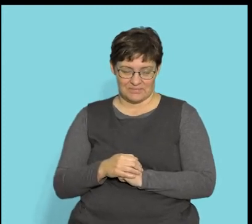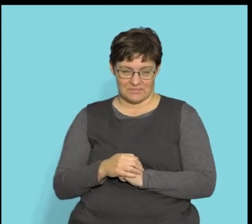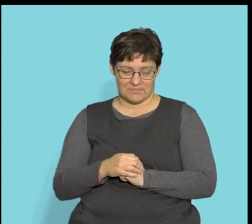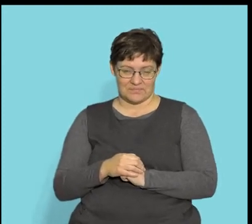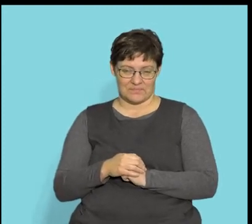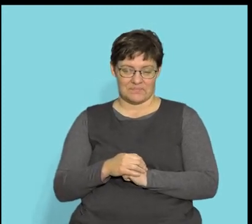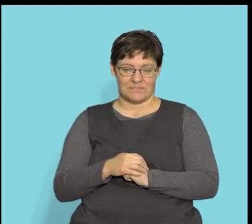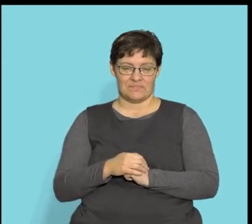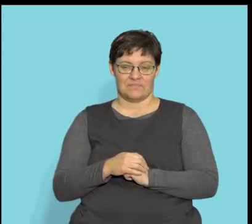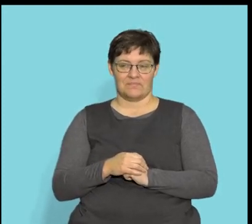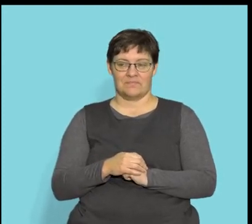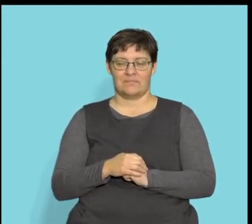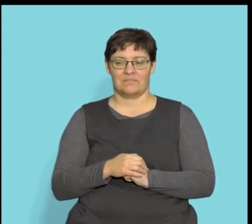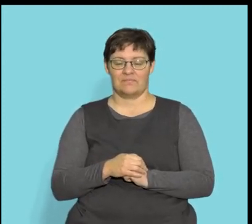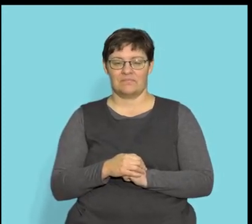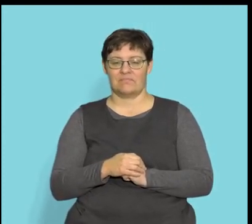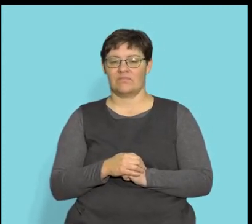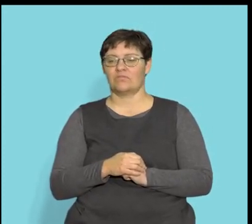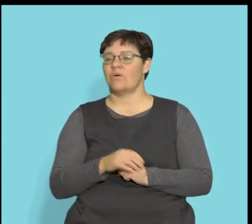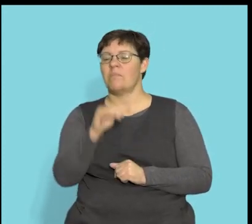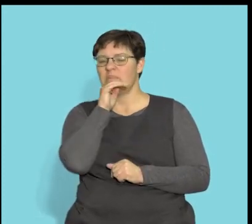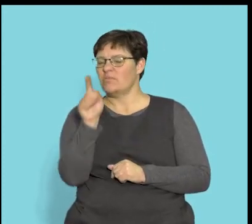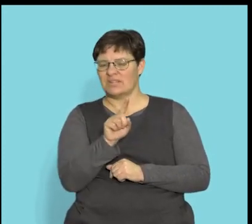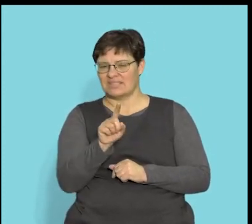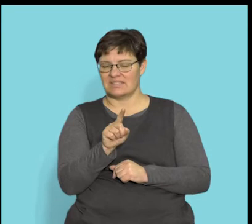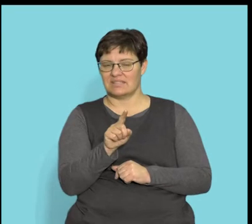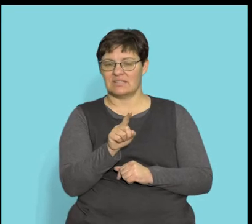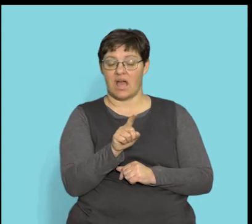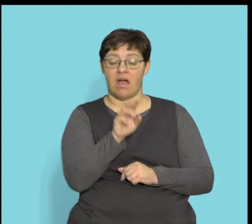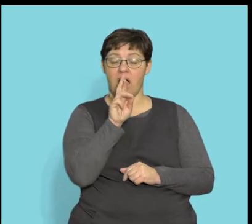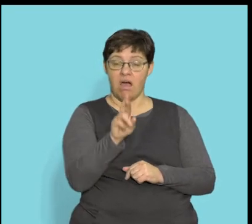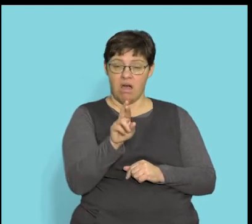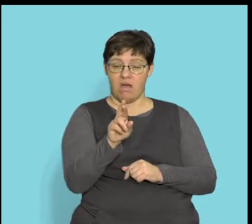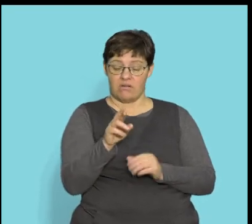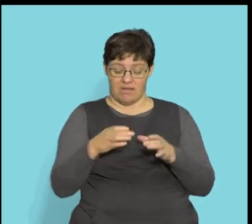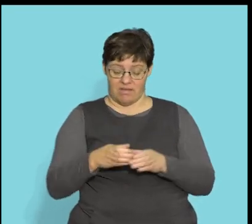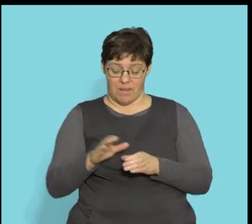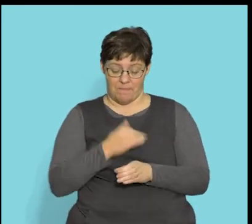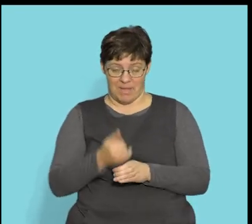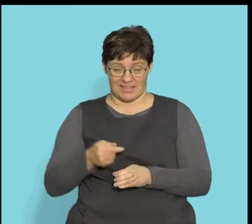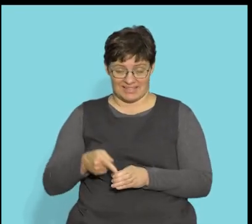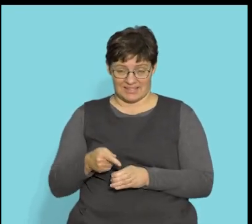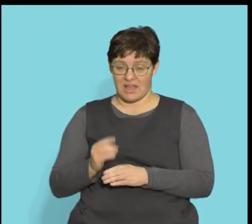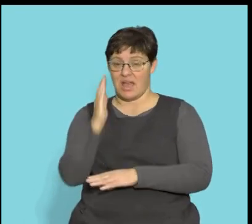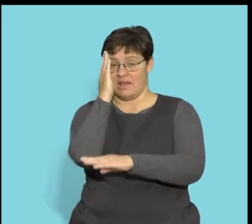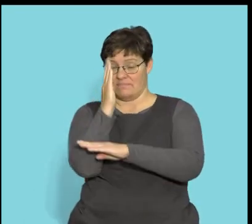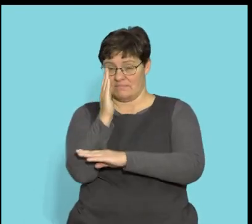k cubed. So guys, in general, if the radius of the circular base and the height